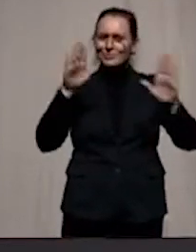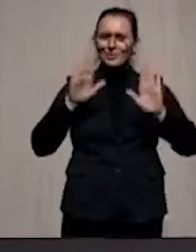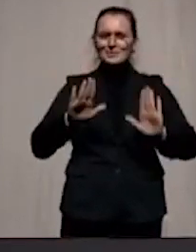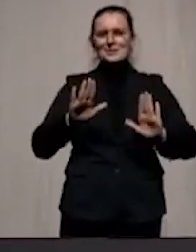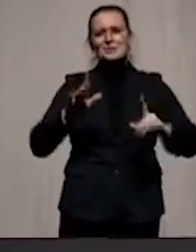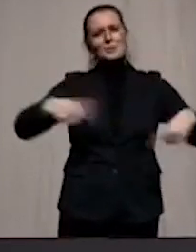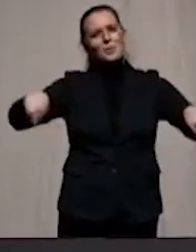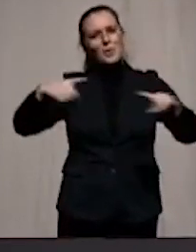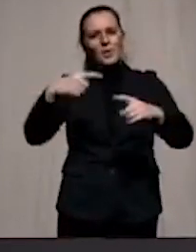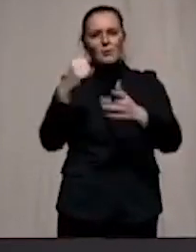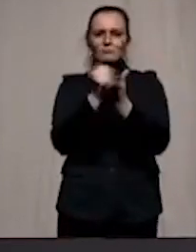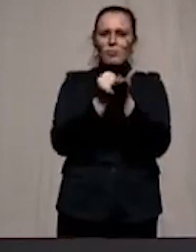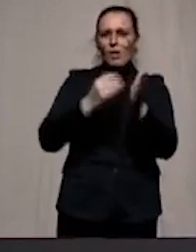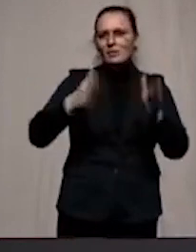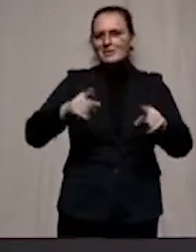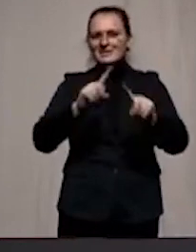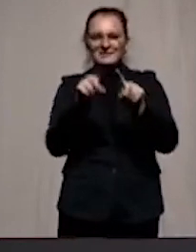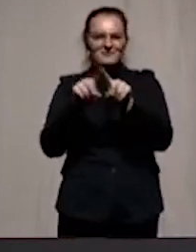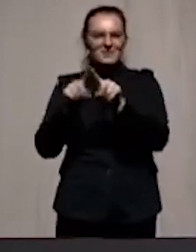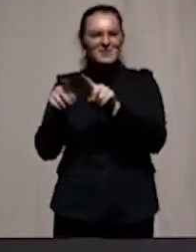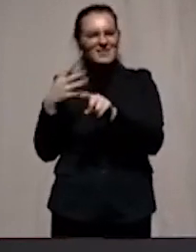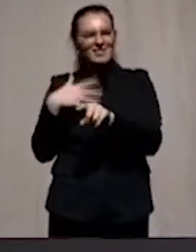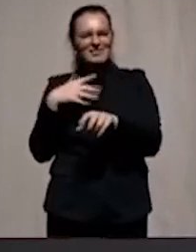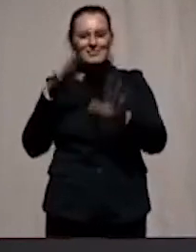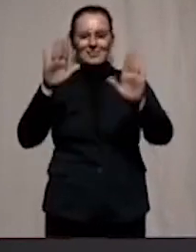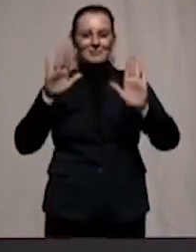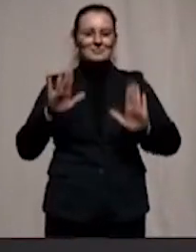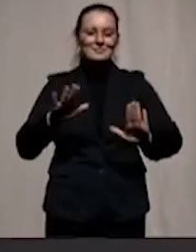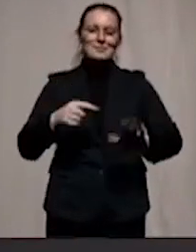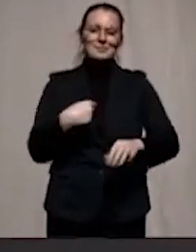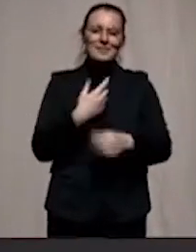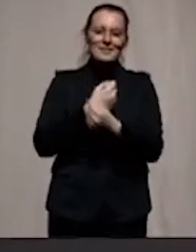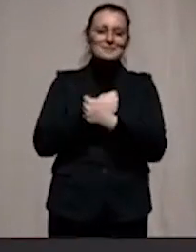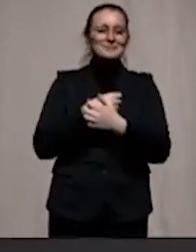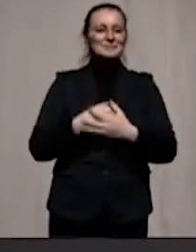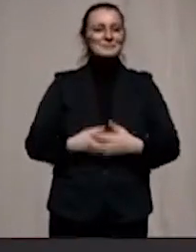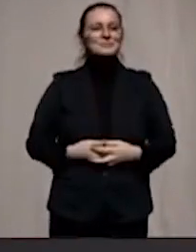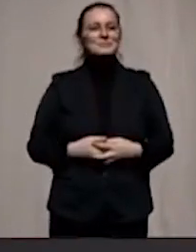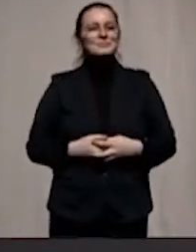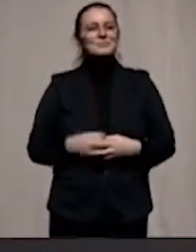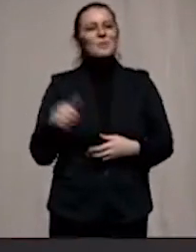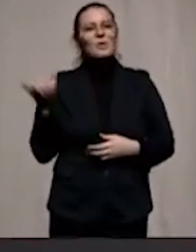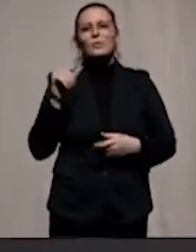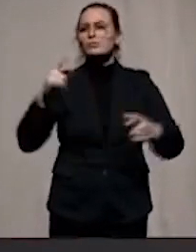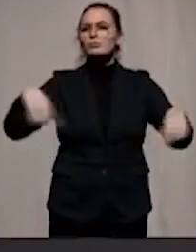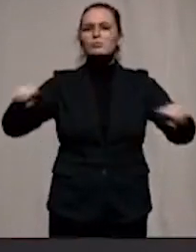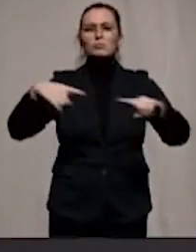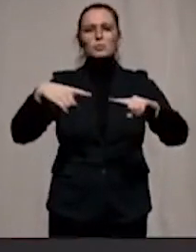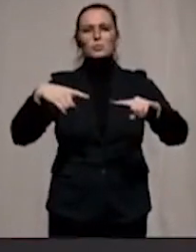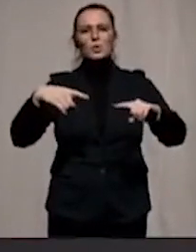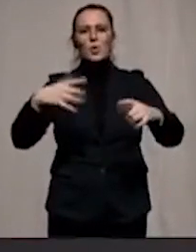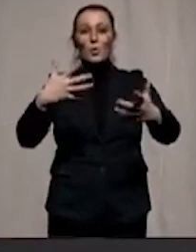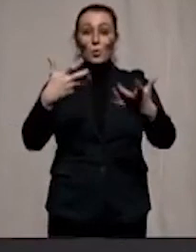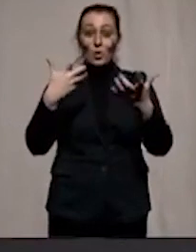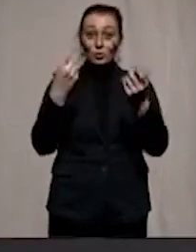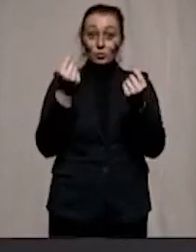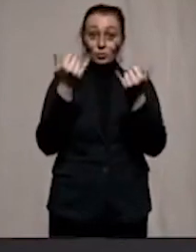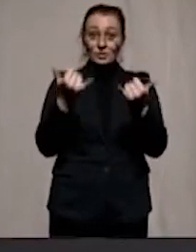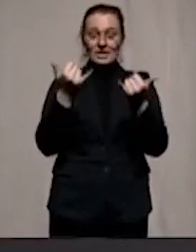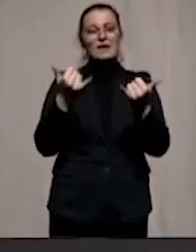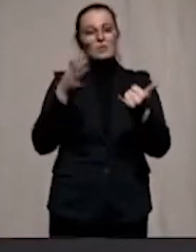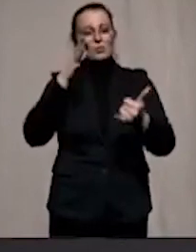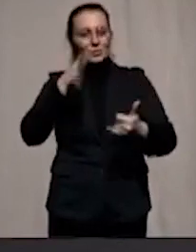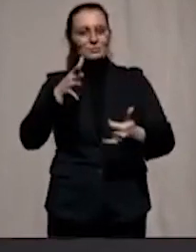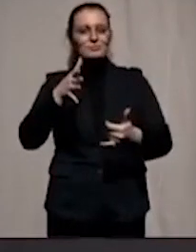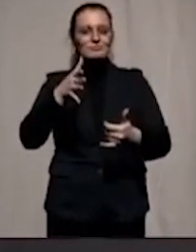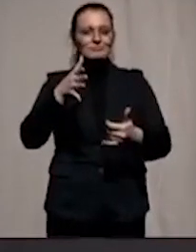artists in some way or another. And everything that you guys say we're looking to achieve today, we are going to be working